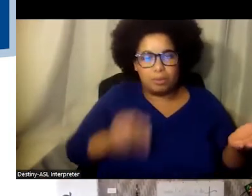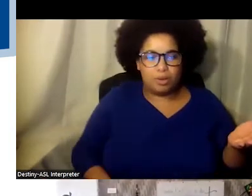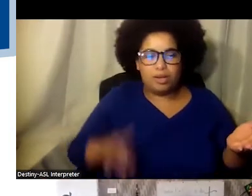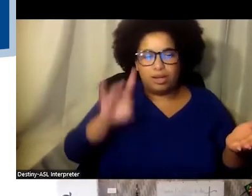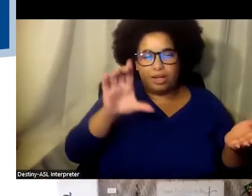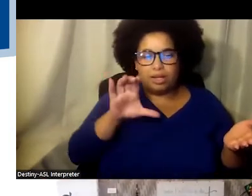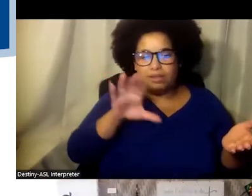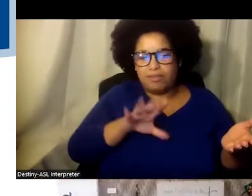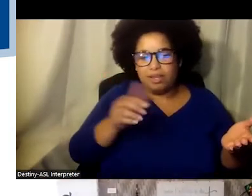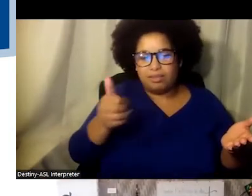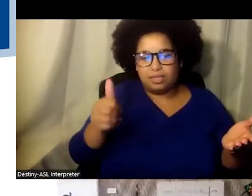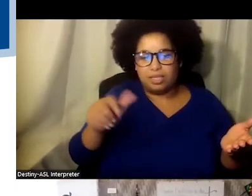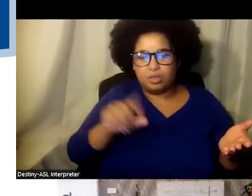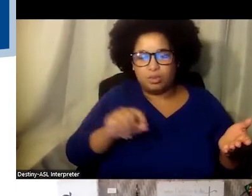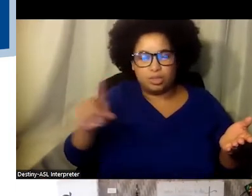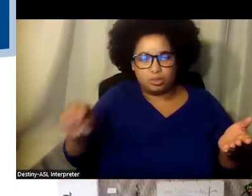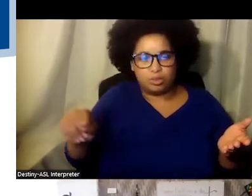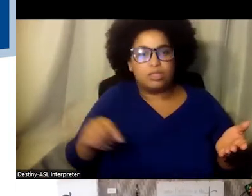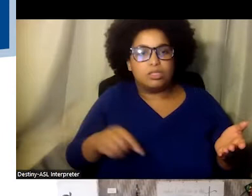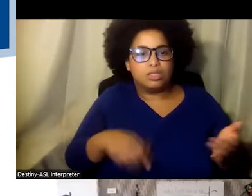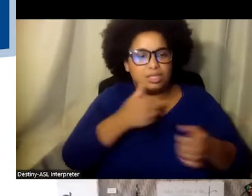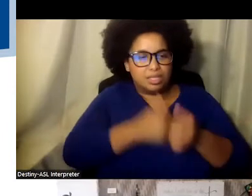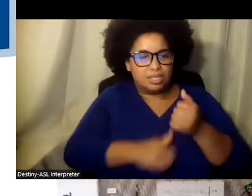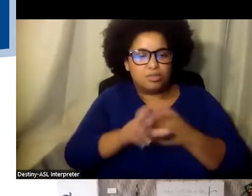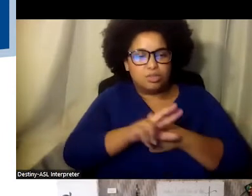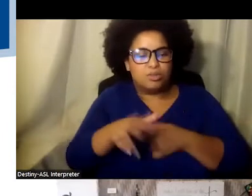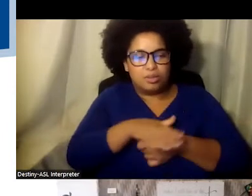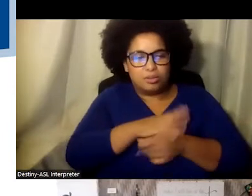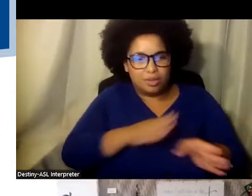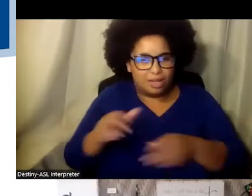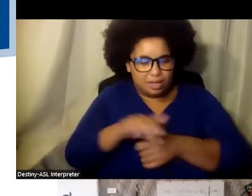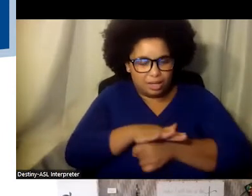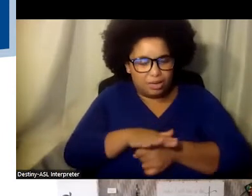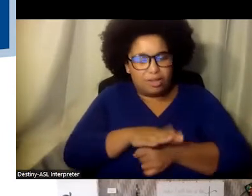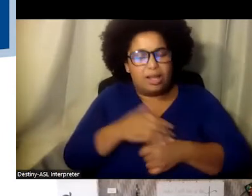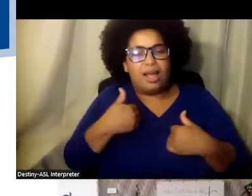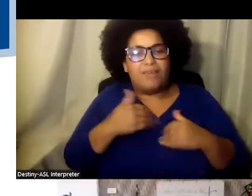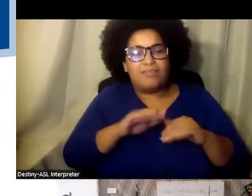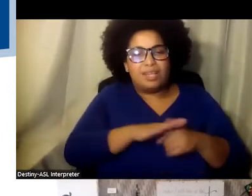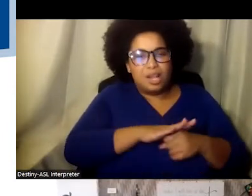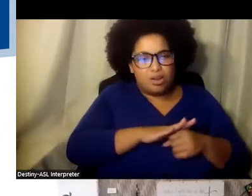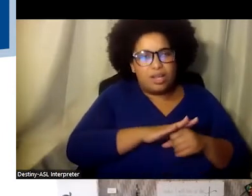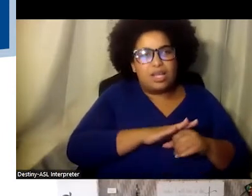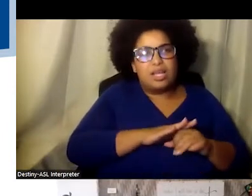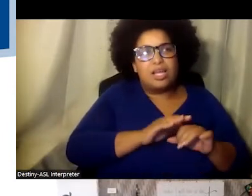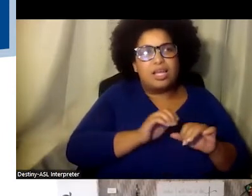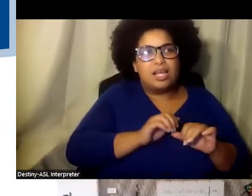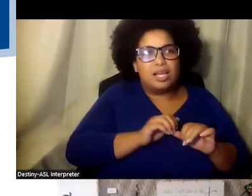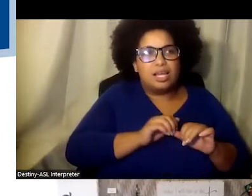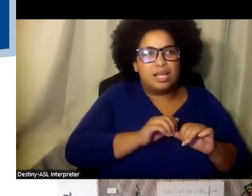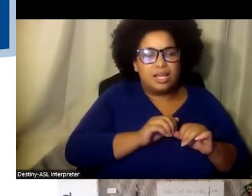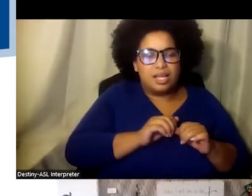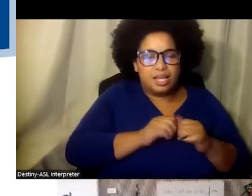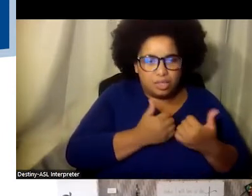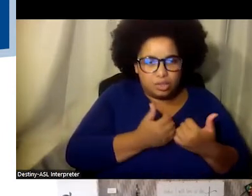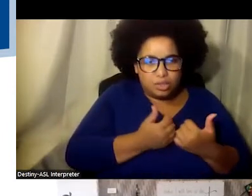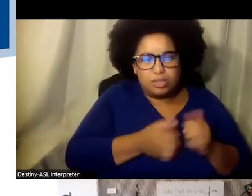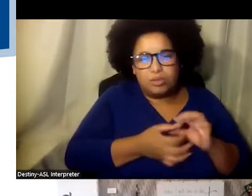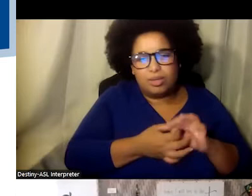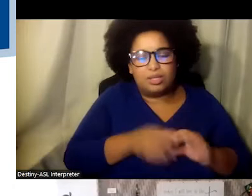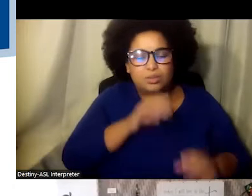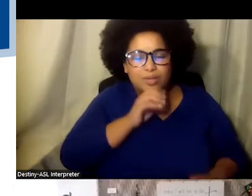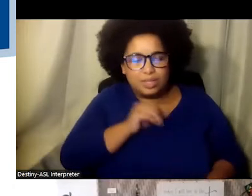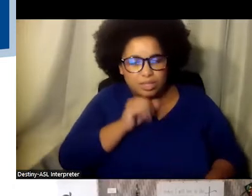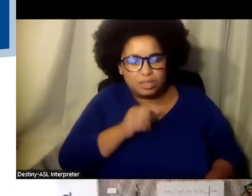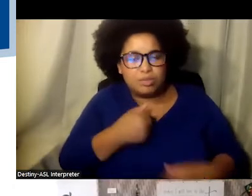800-510-2020 and ask. Each of those 33 planning areas have an area agency on aging that receives funding to ensure you have access